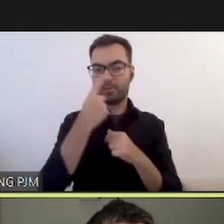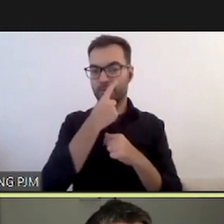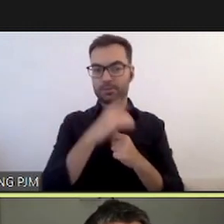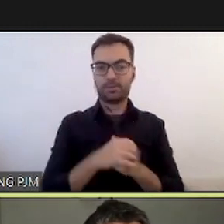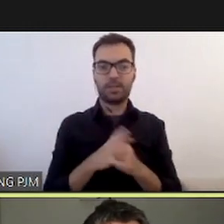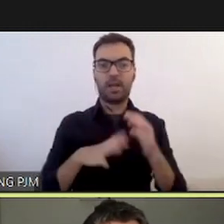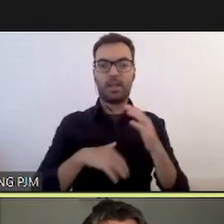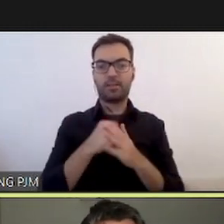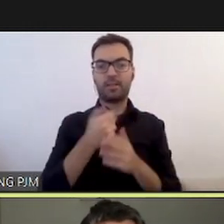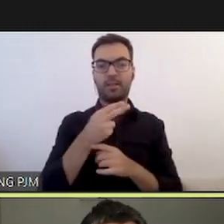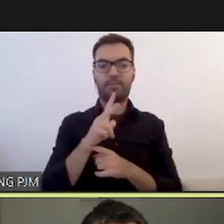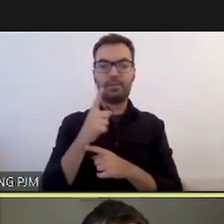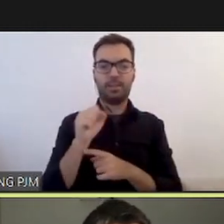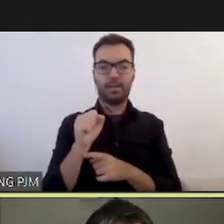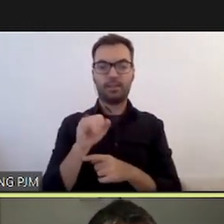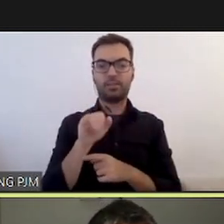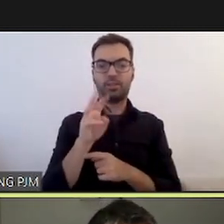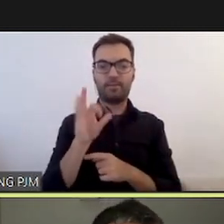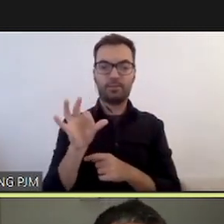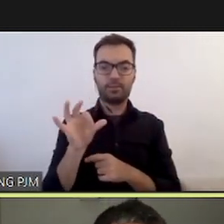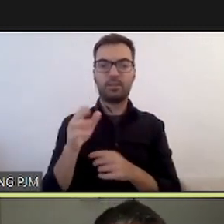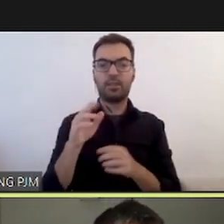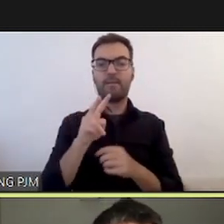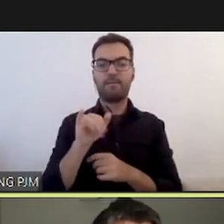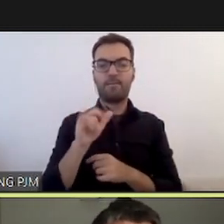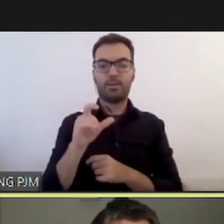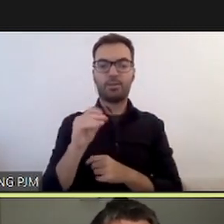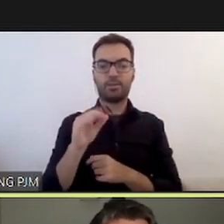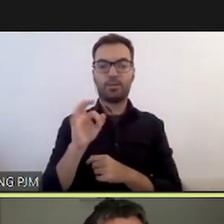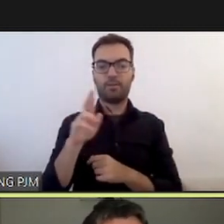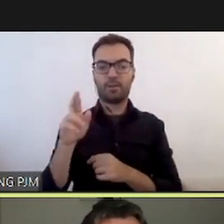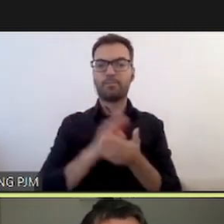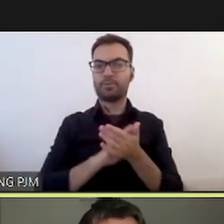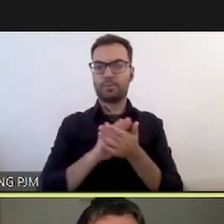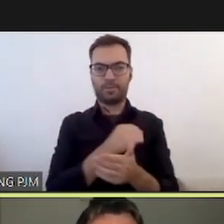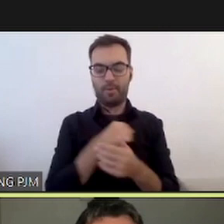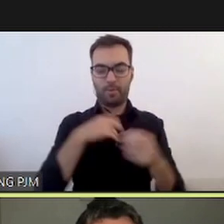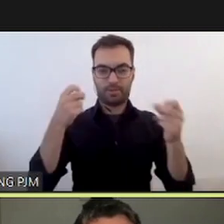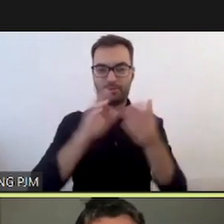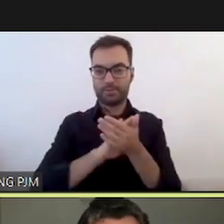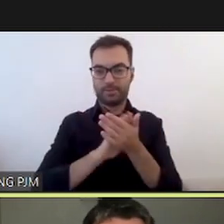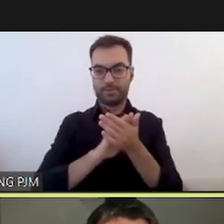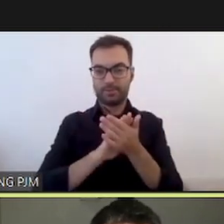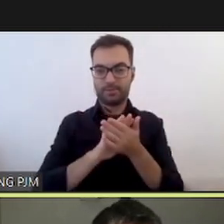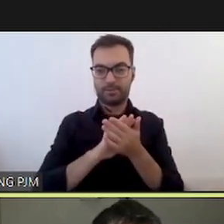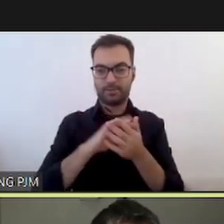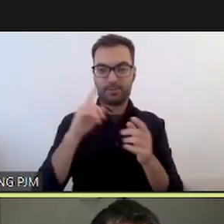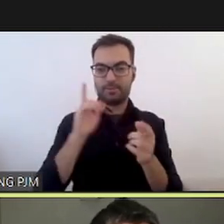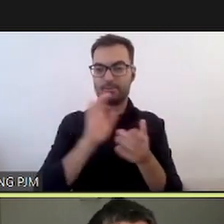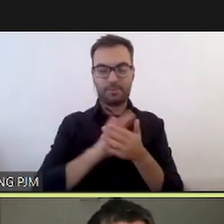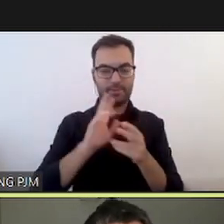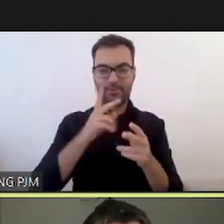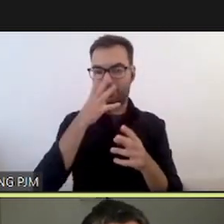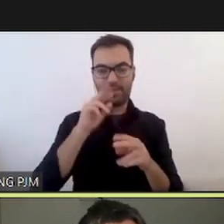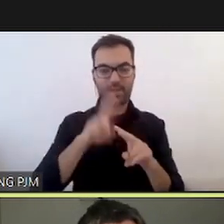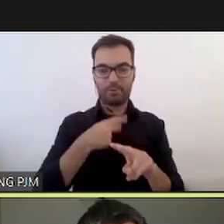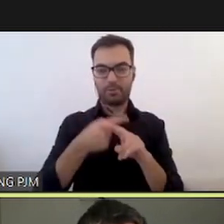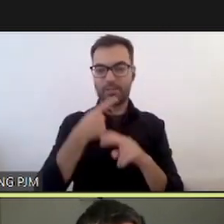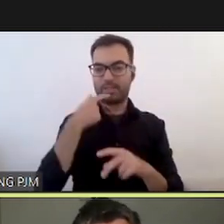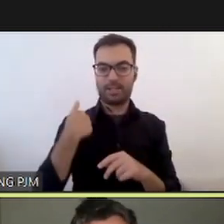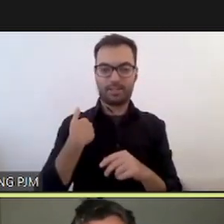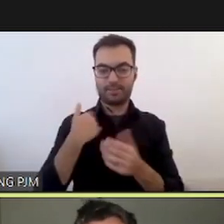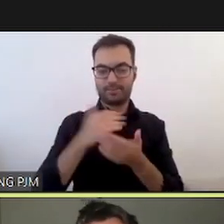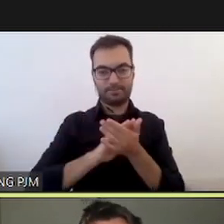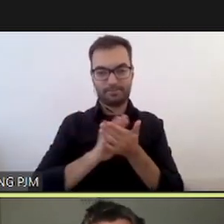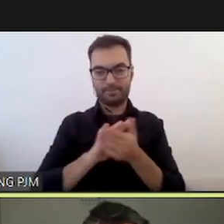this NVDA, JAS, and the Voiceover. Sorry for Polish. This it seems I haven't translated this into the